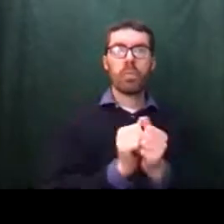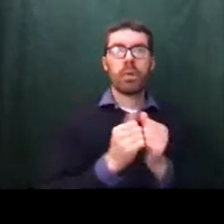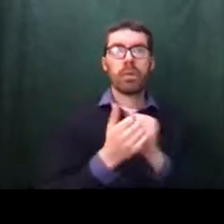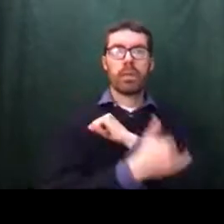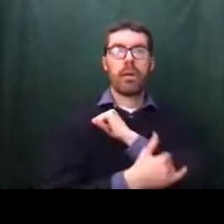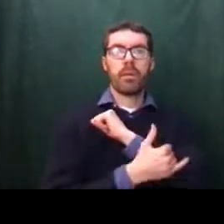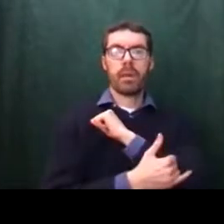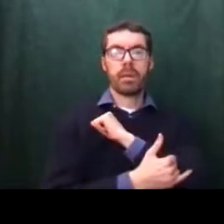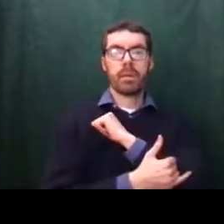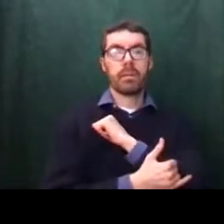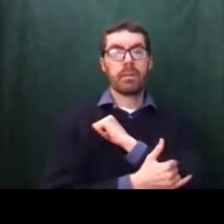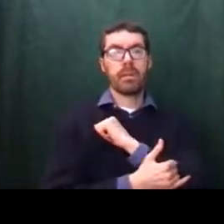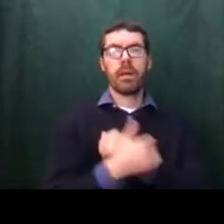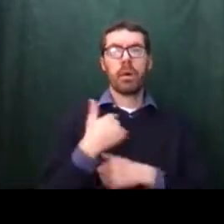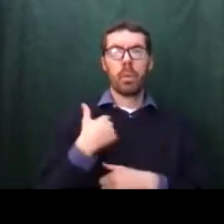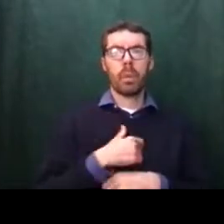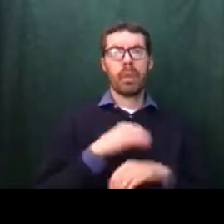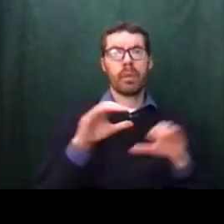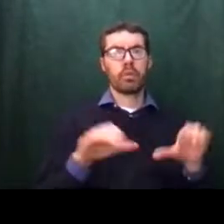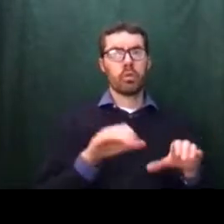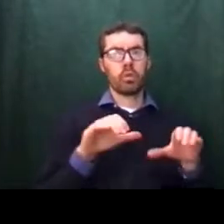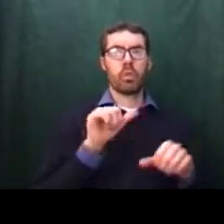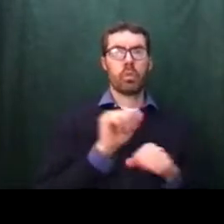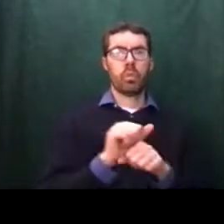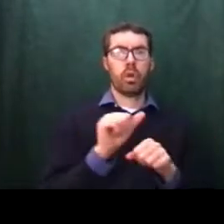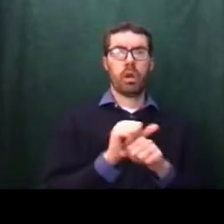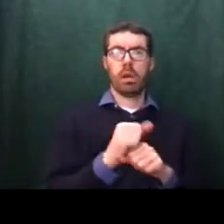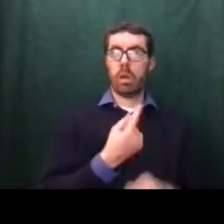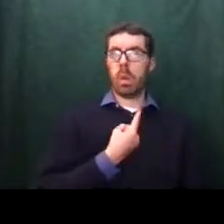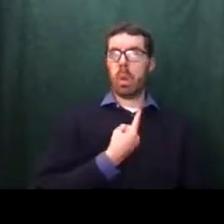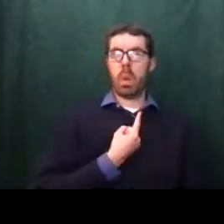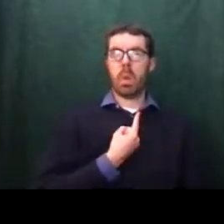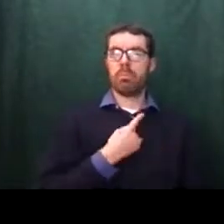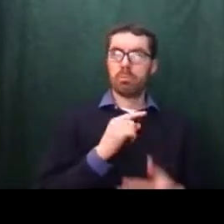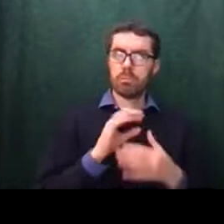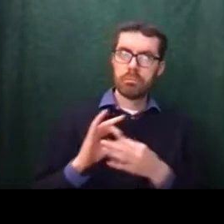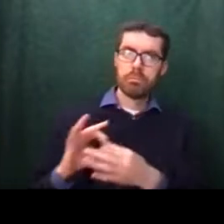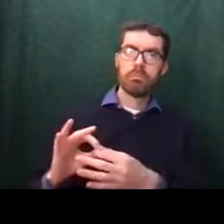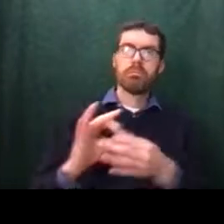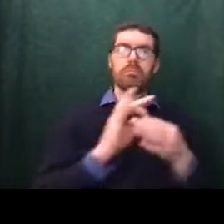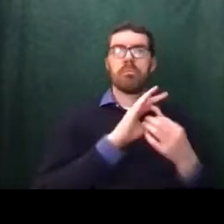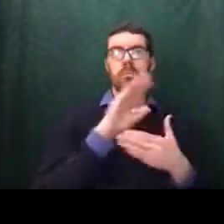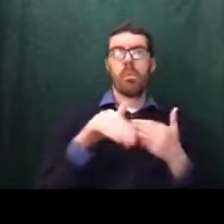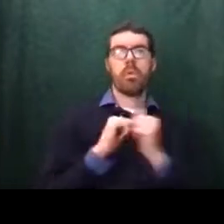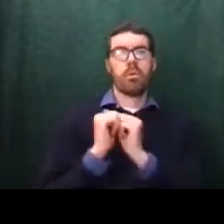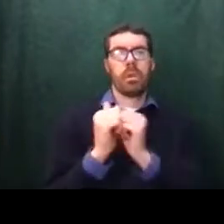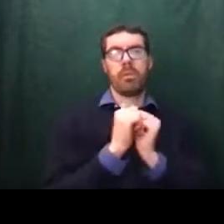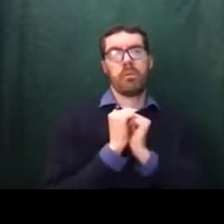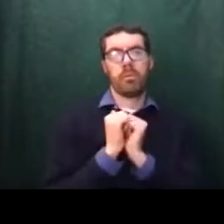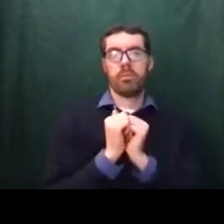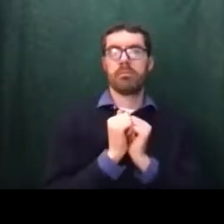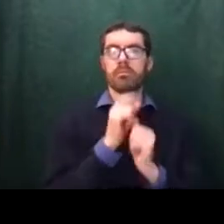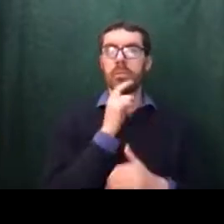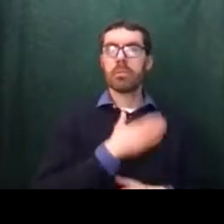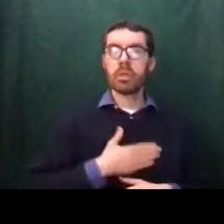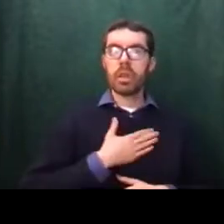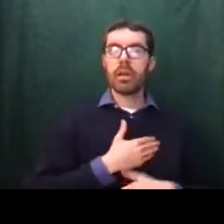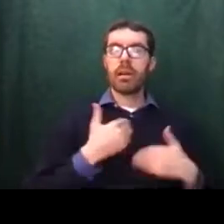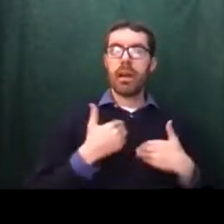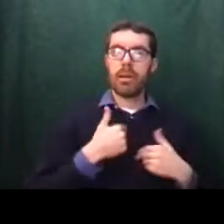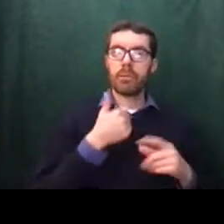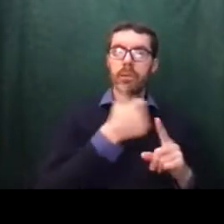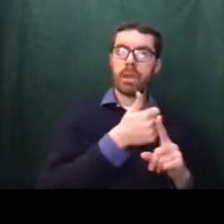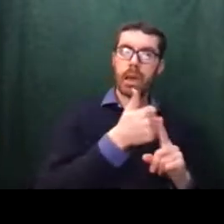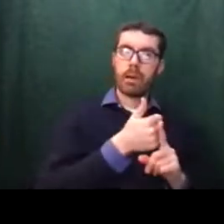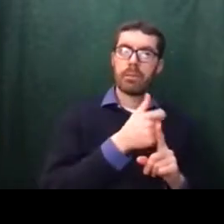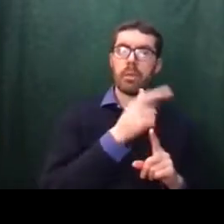mean, we do this all together, and I really appreciate the fact that we have people like yourselves that are willing